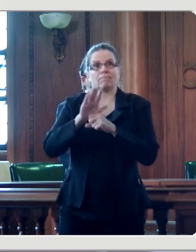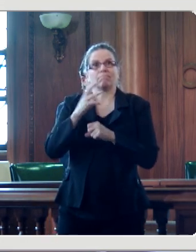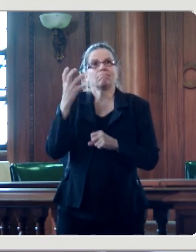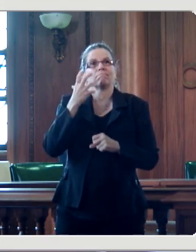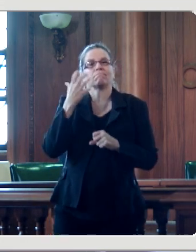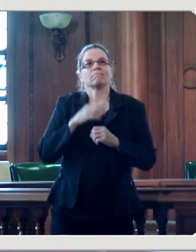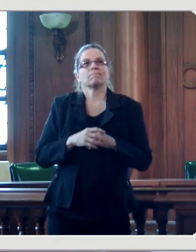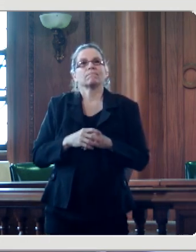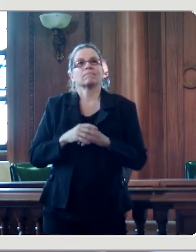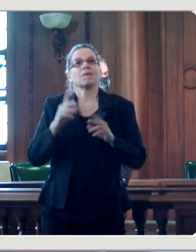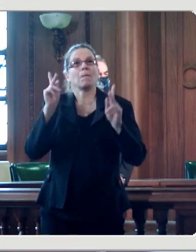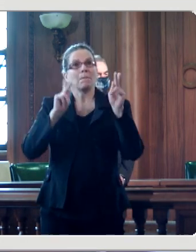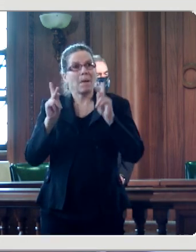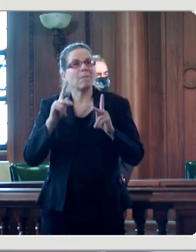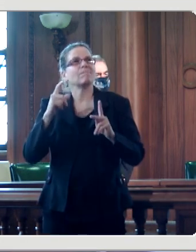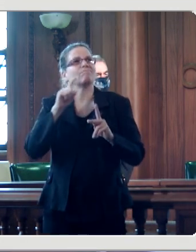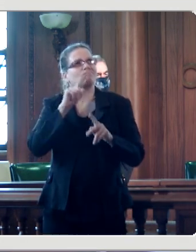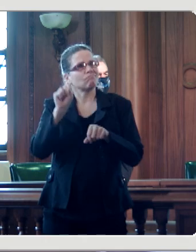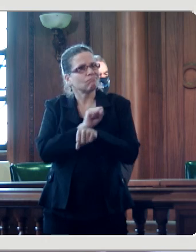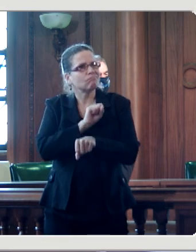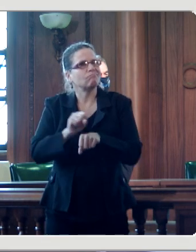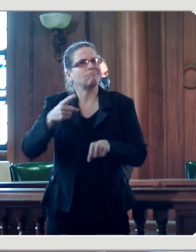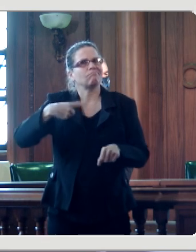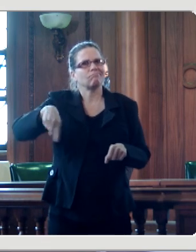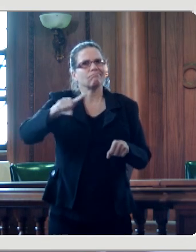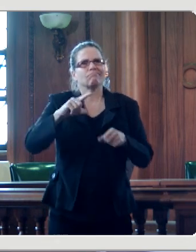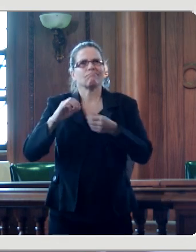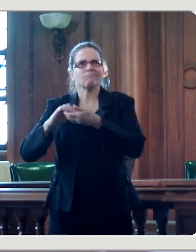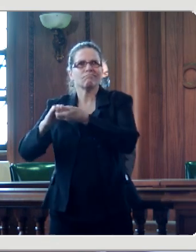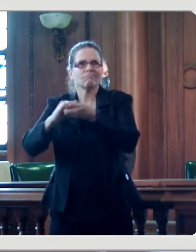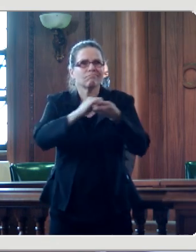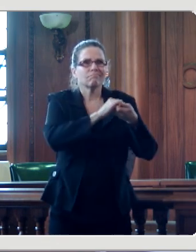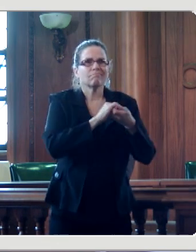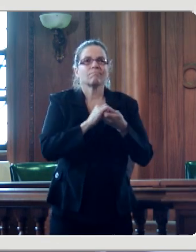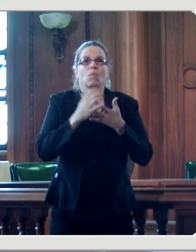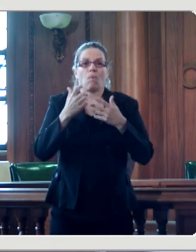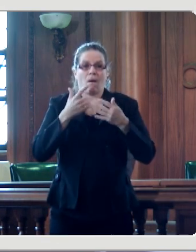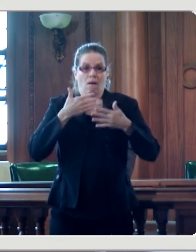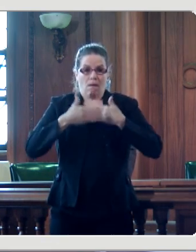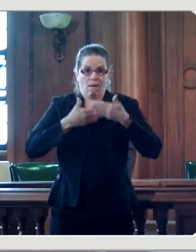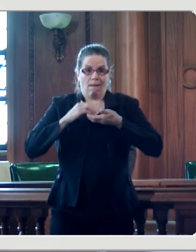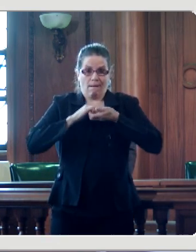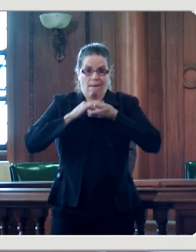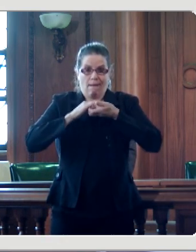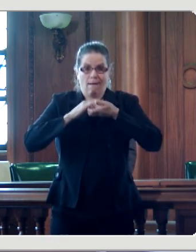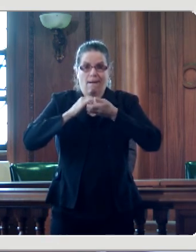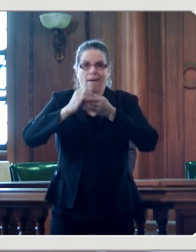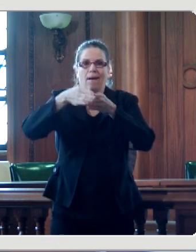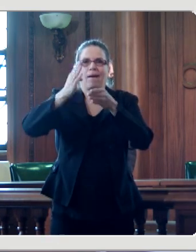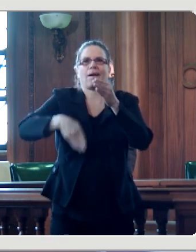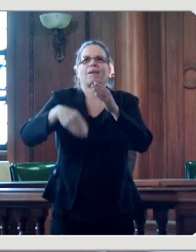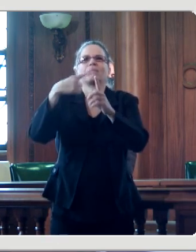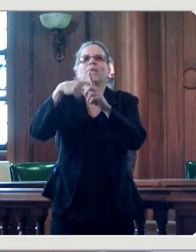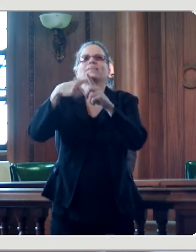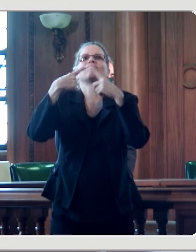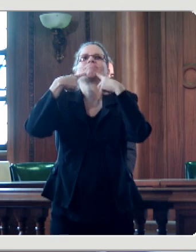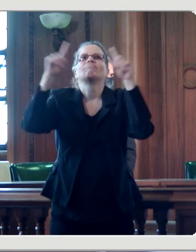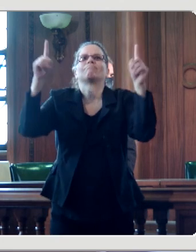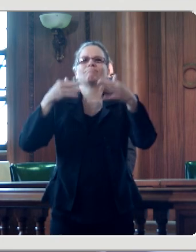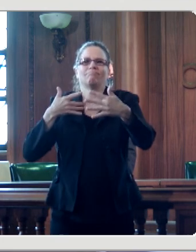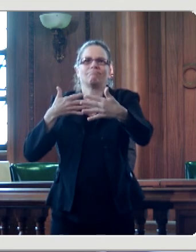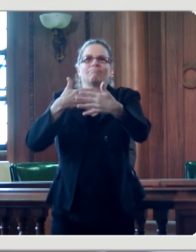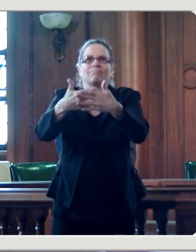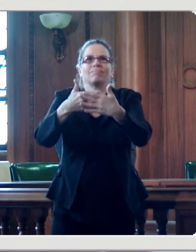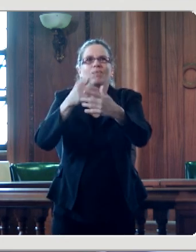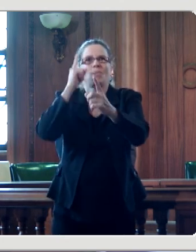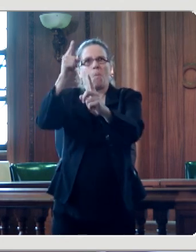us to make sure that our outcome is one that we as a city can be proud of. We want